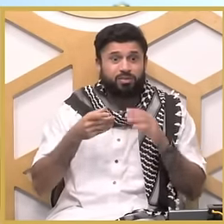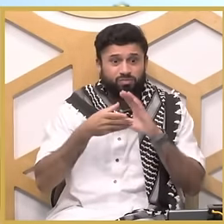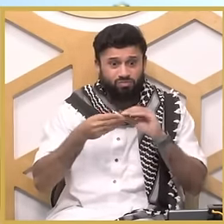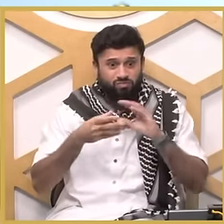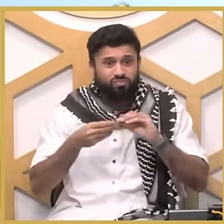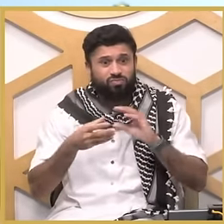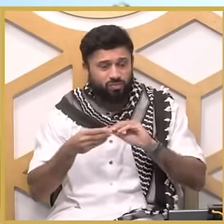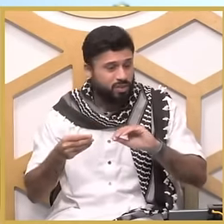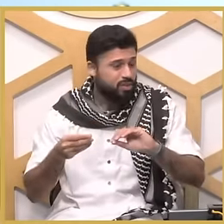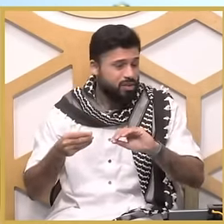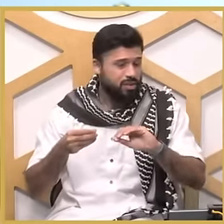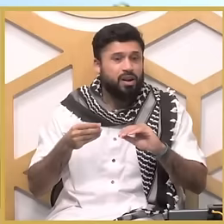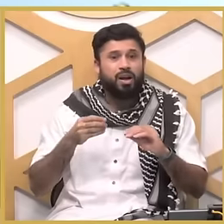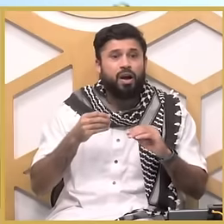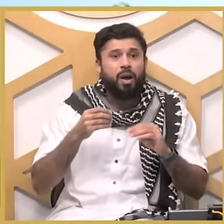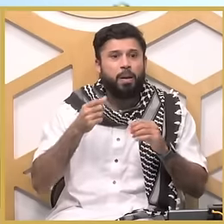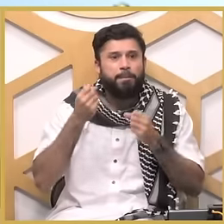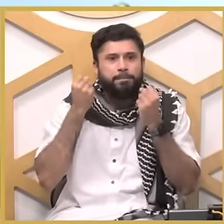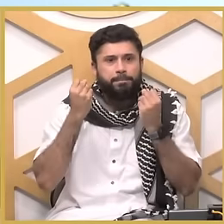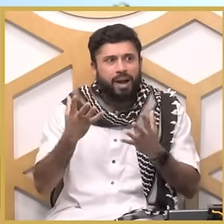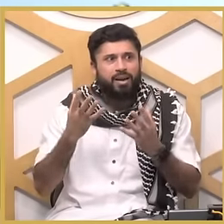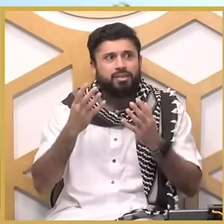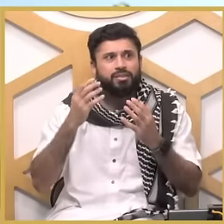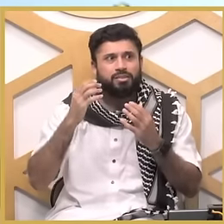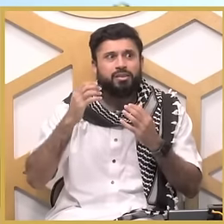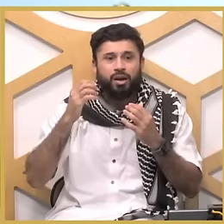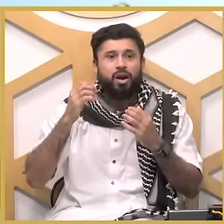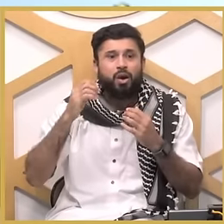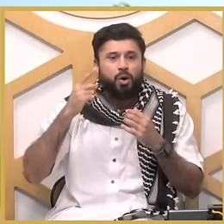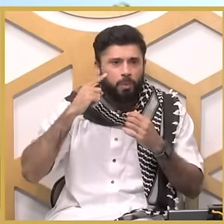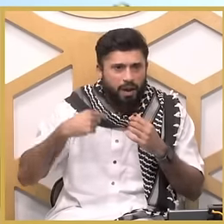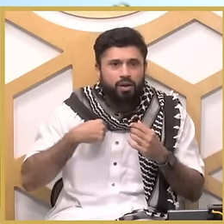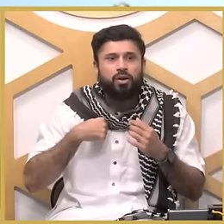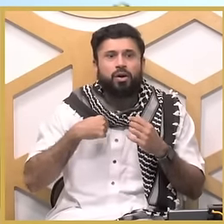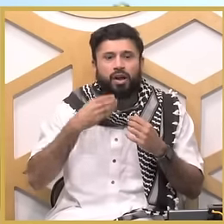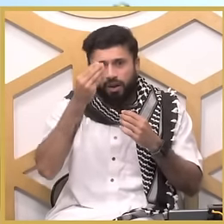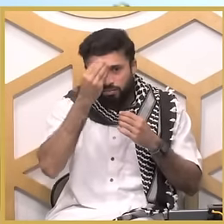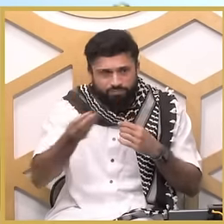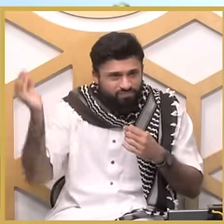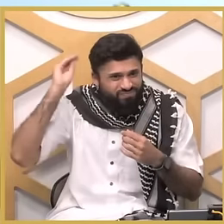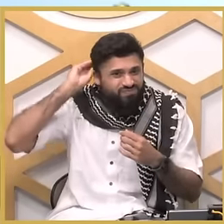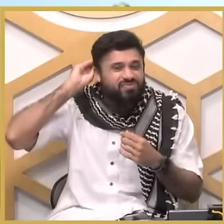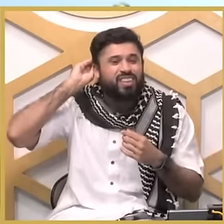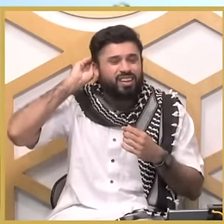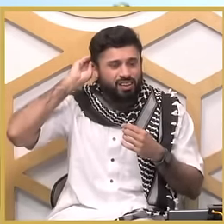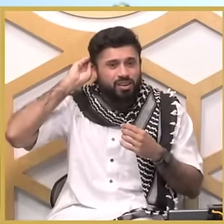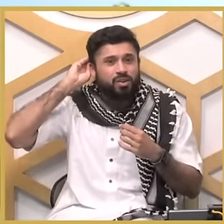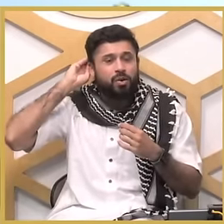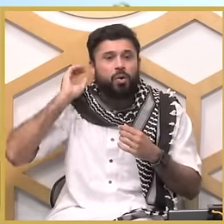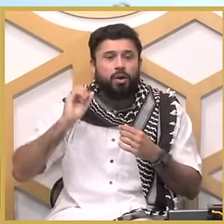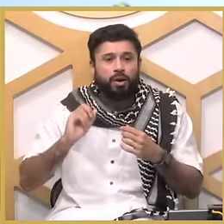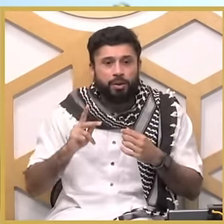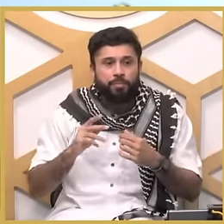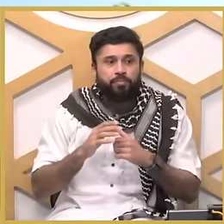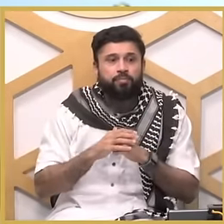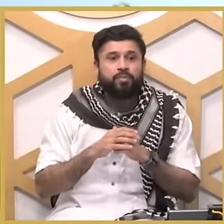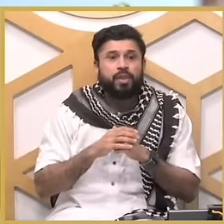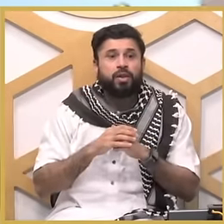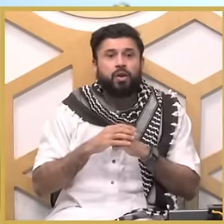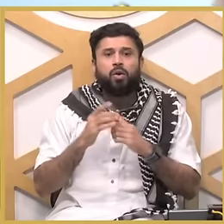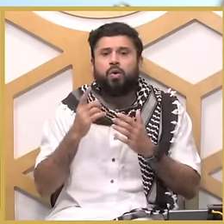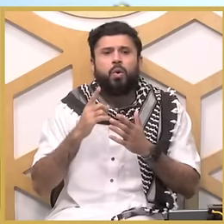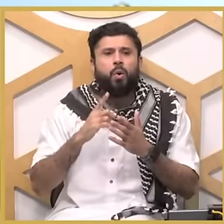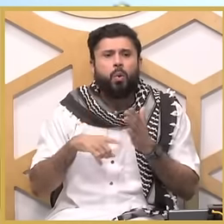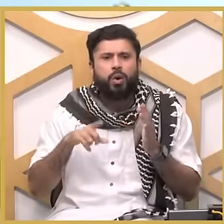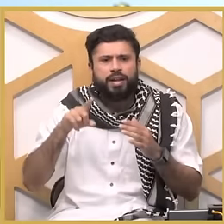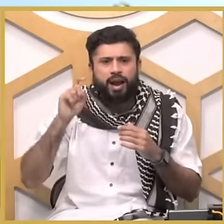have a secret between you and Allah that is so private that when you think of your meeting with Allah on the Day of Judgment, it's like, let's talk